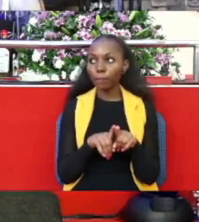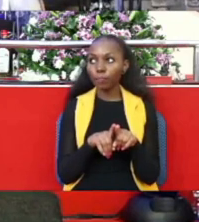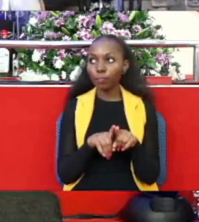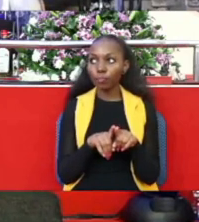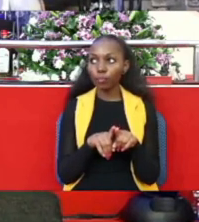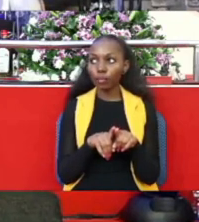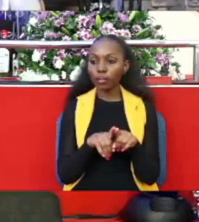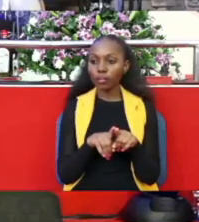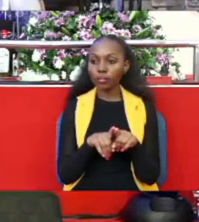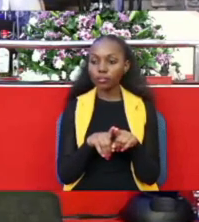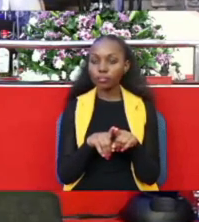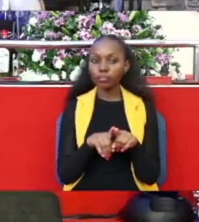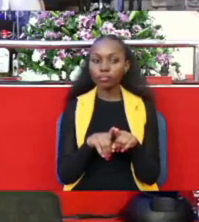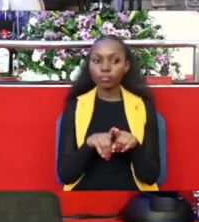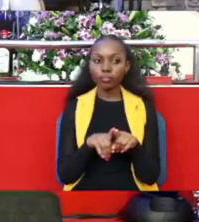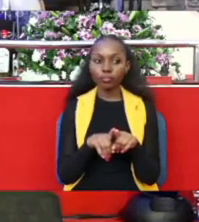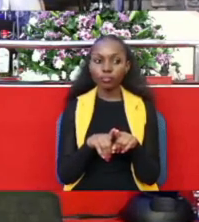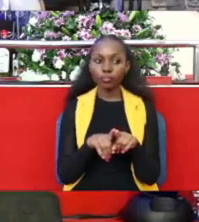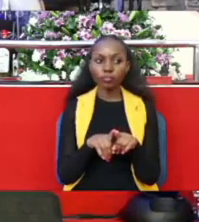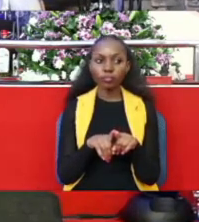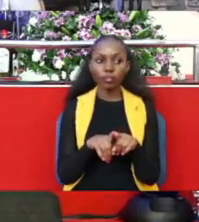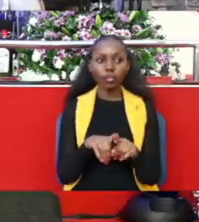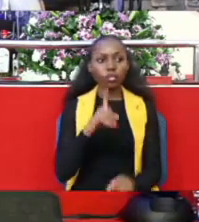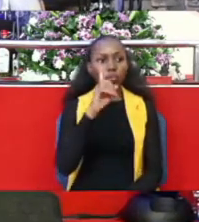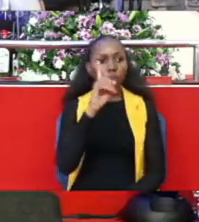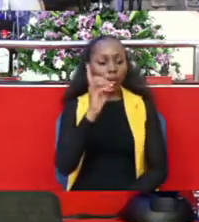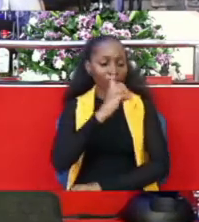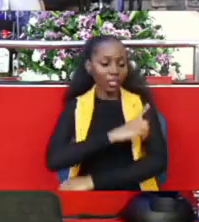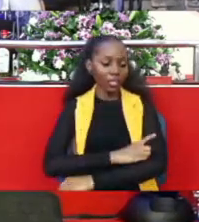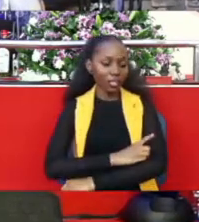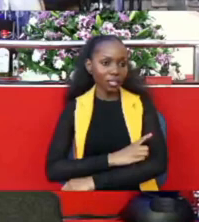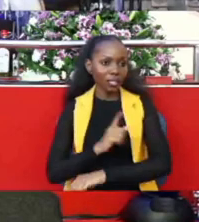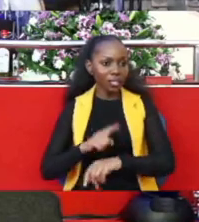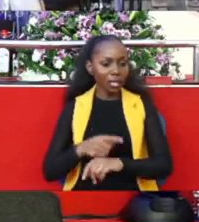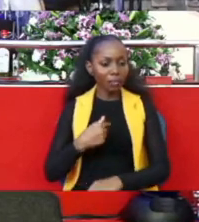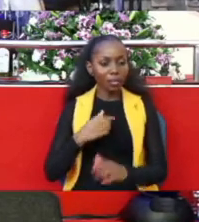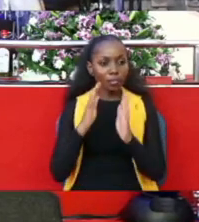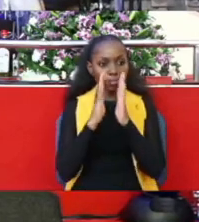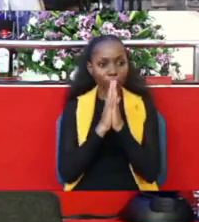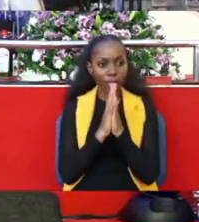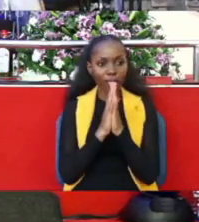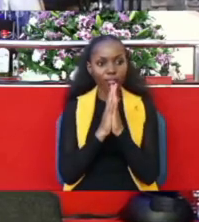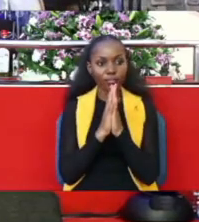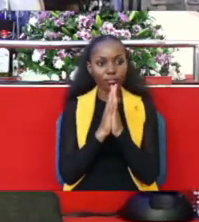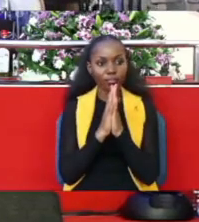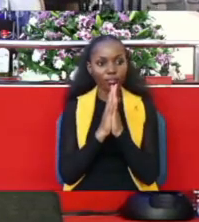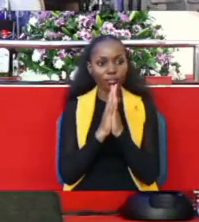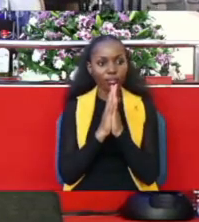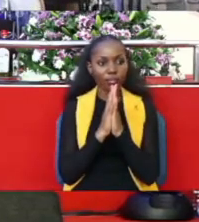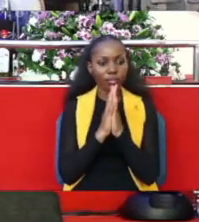way. And so one day during my prayer time, it was in the